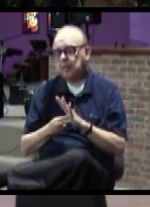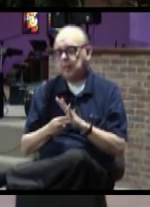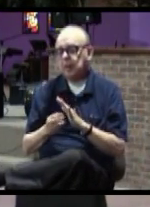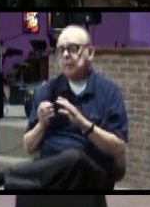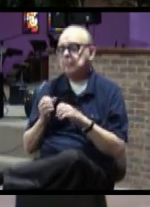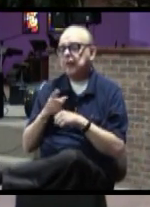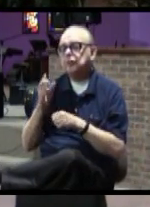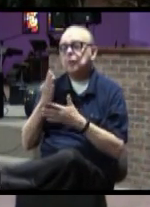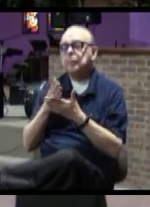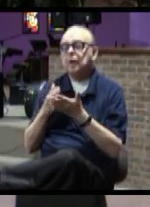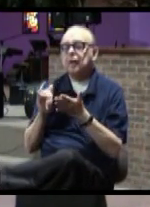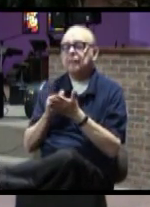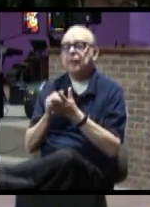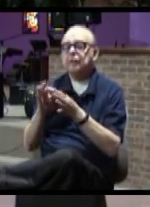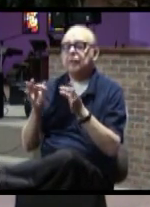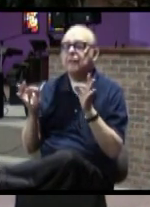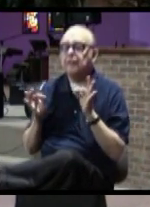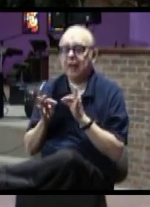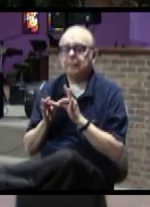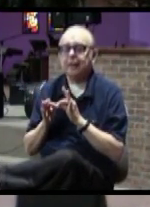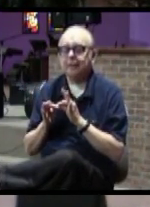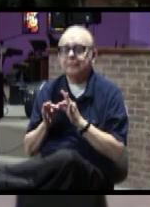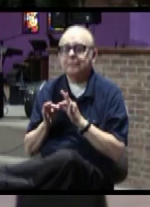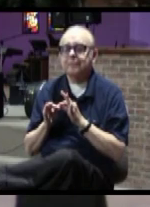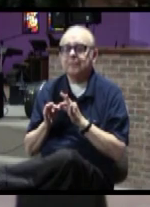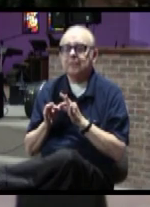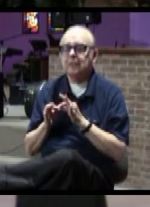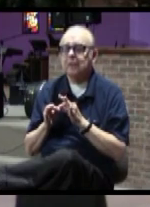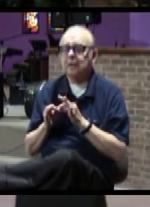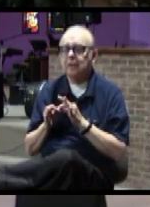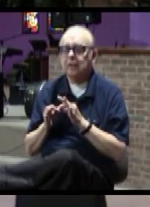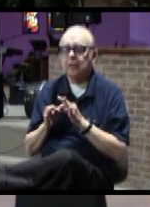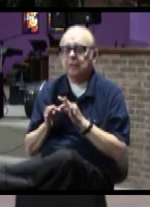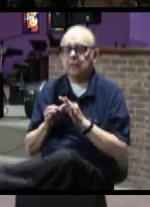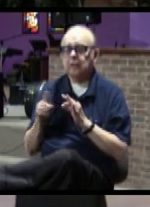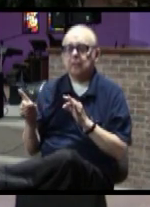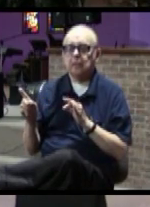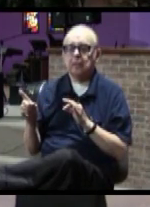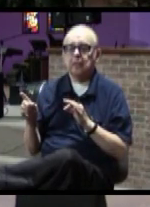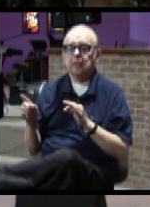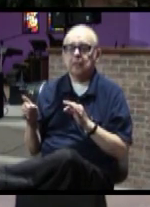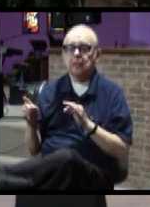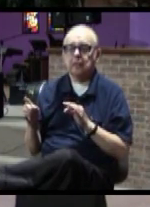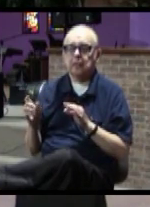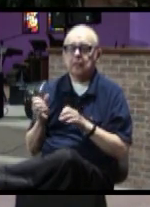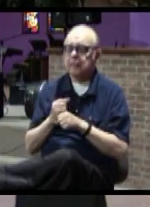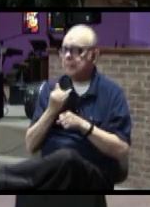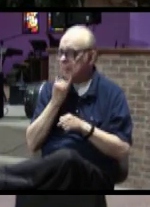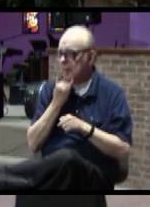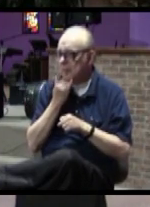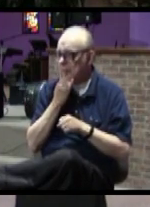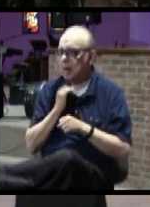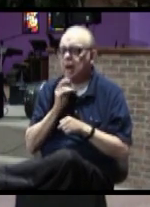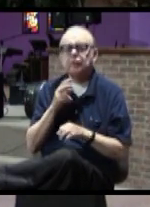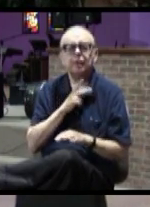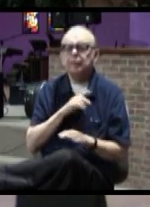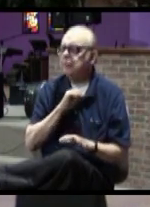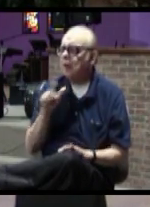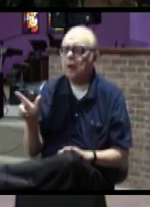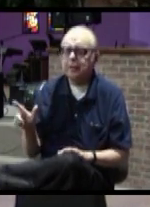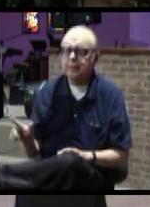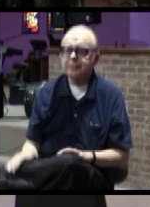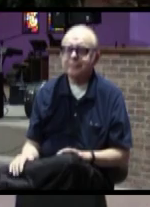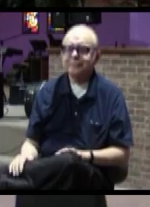what this is, this makes you a part of this family. And for those of you that aren't, don't get me wrong,